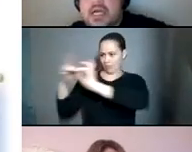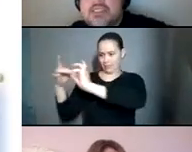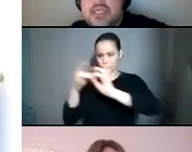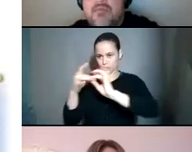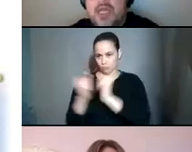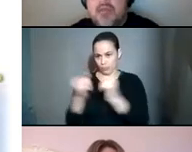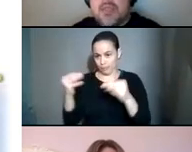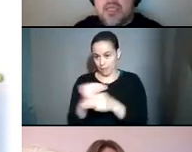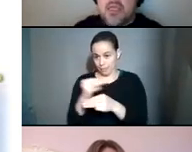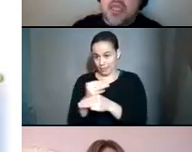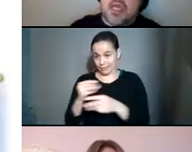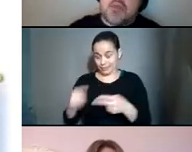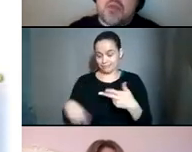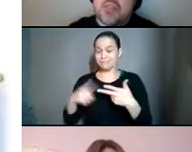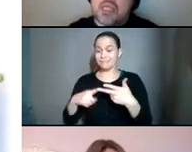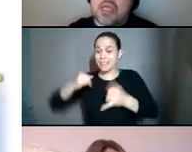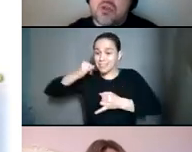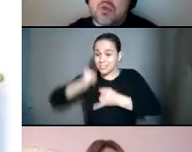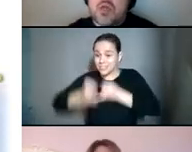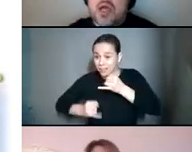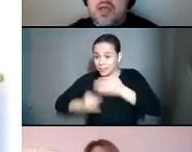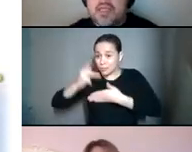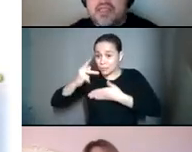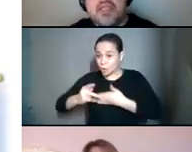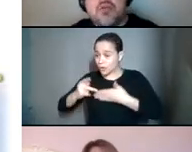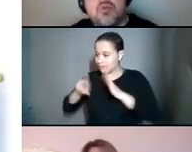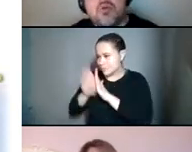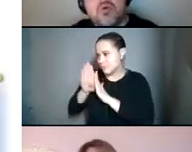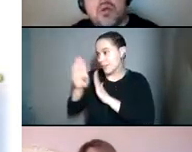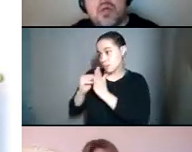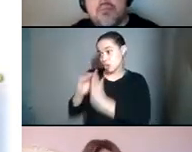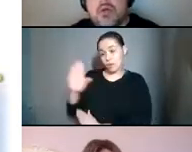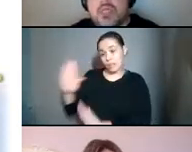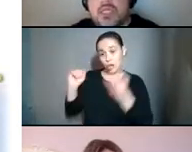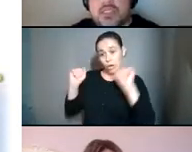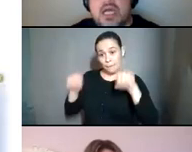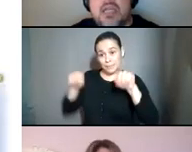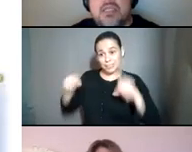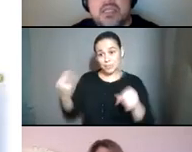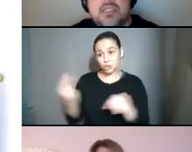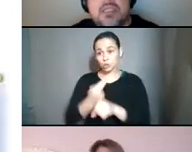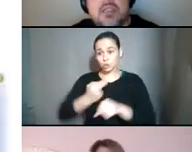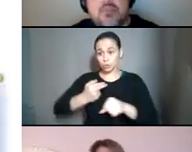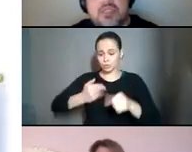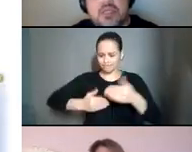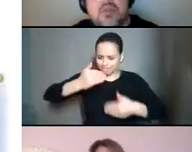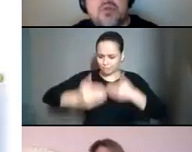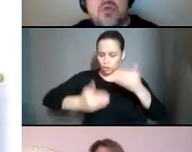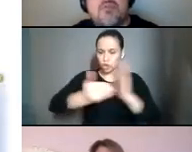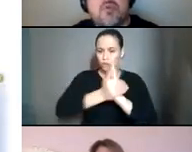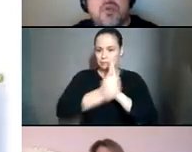Finally, the program develops the student's ability to use procedural skills fluently.